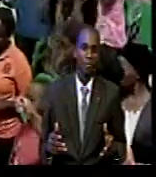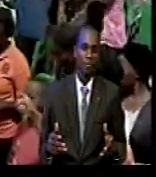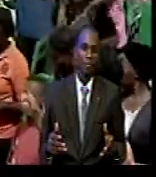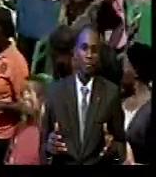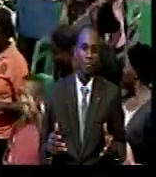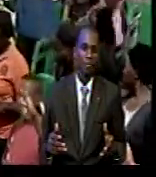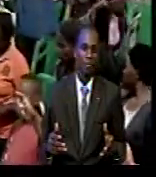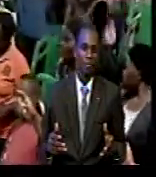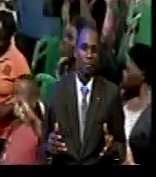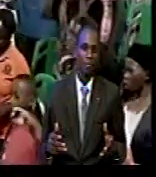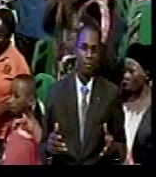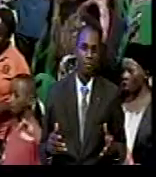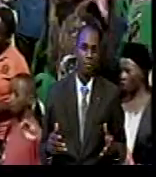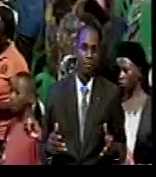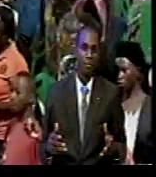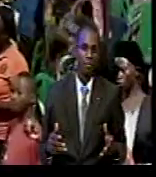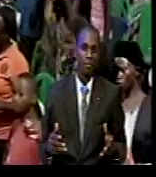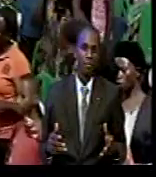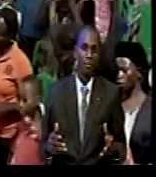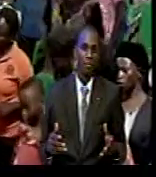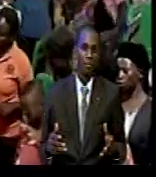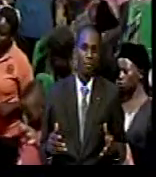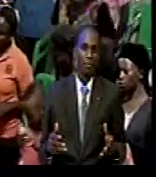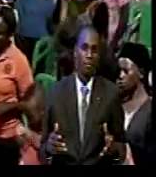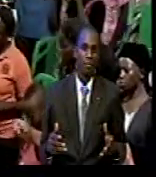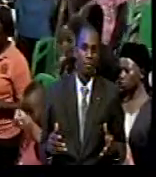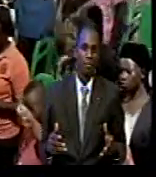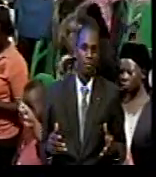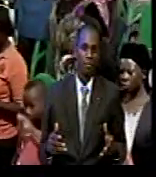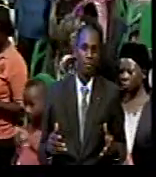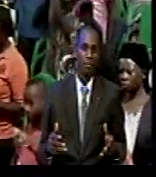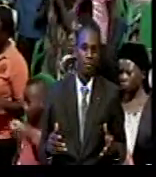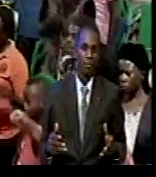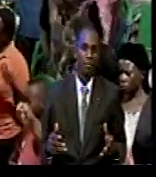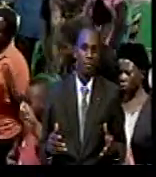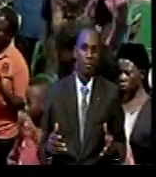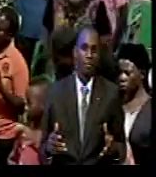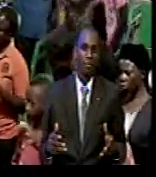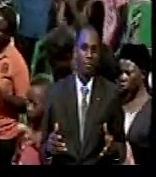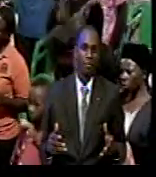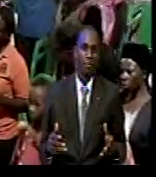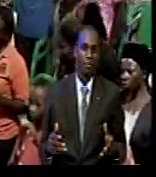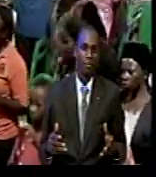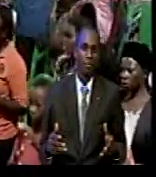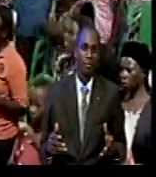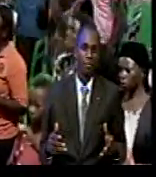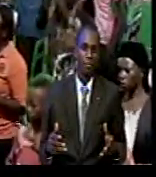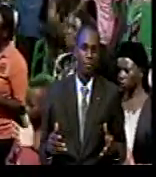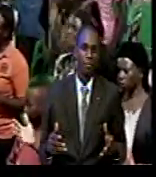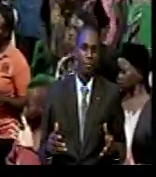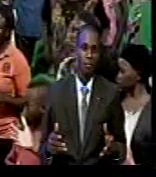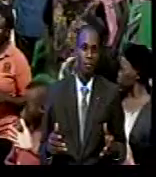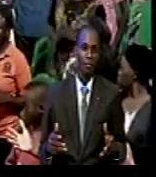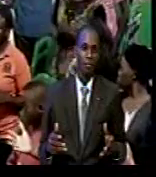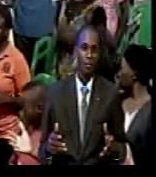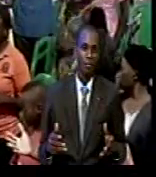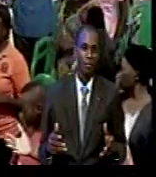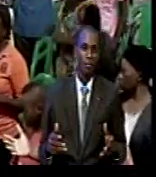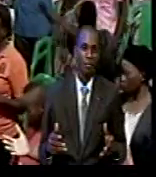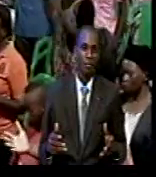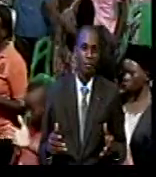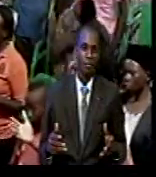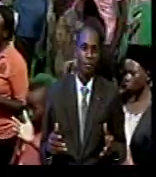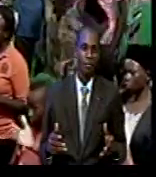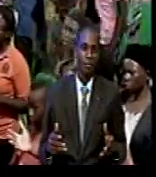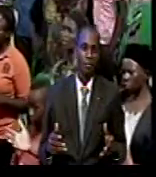assembly, that God will help them to abide. Or whether they listen to the lady and make the decision, that God will help us to keep